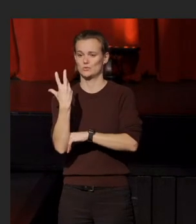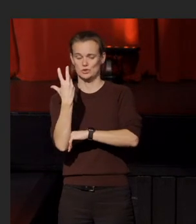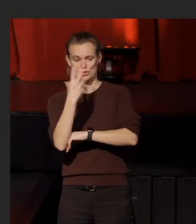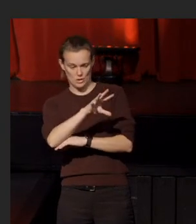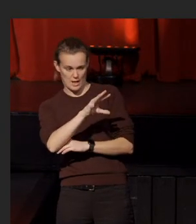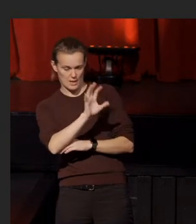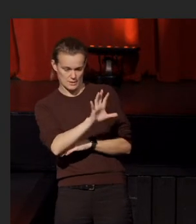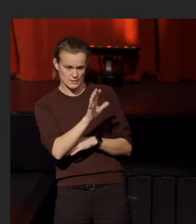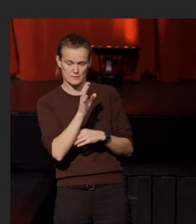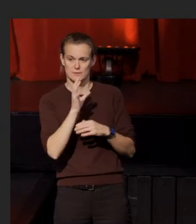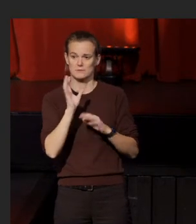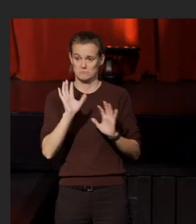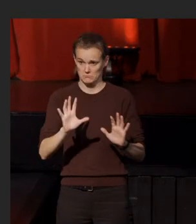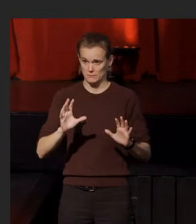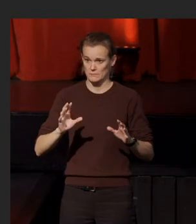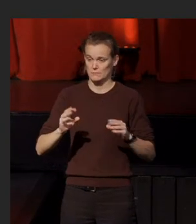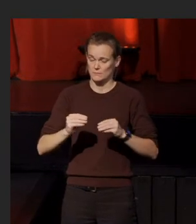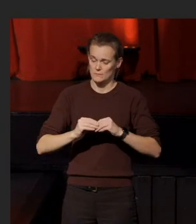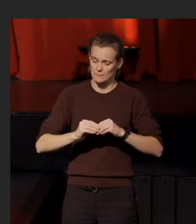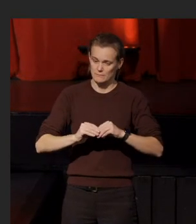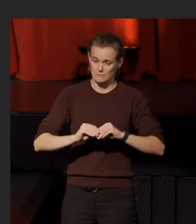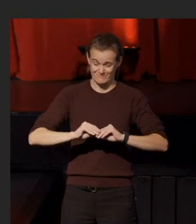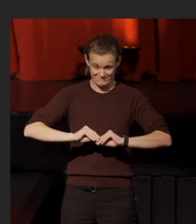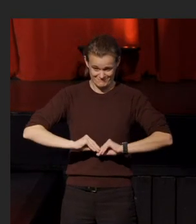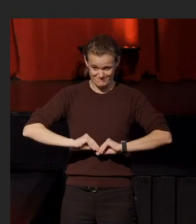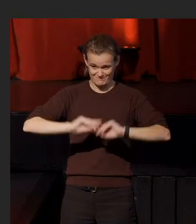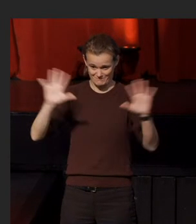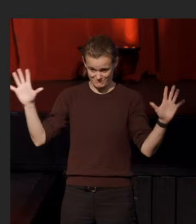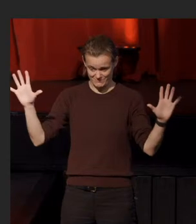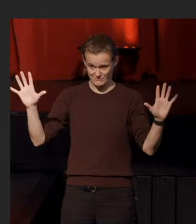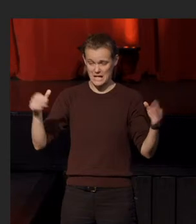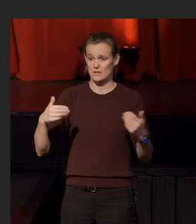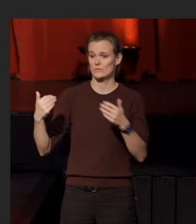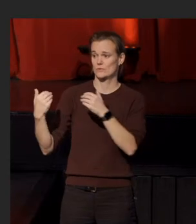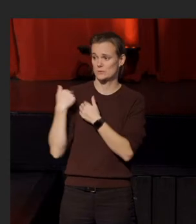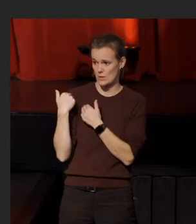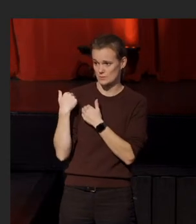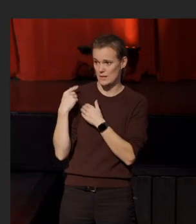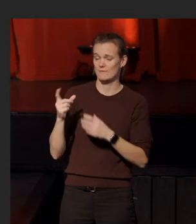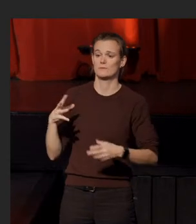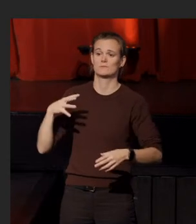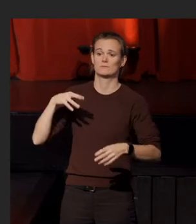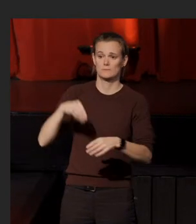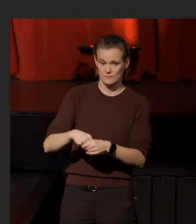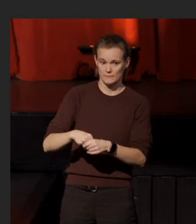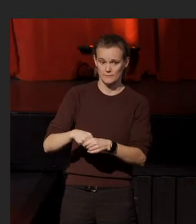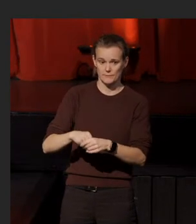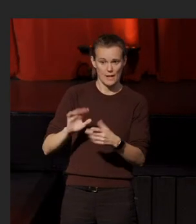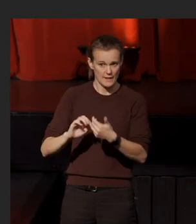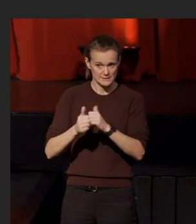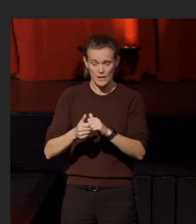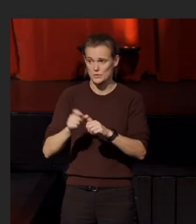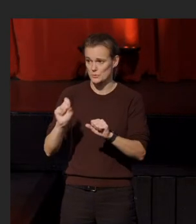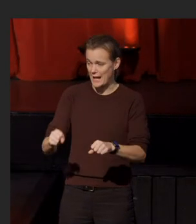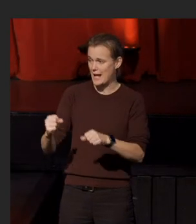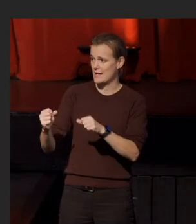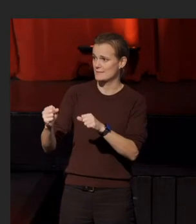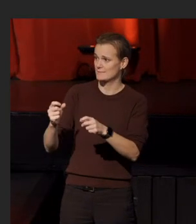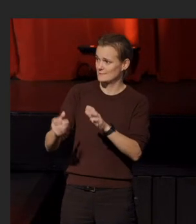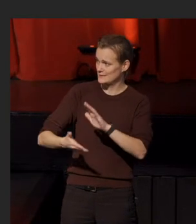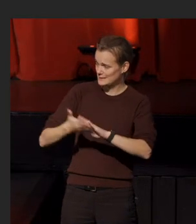make sure we create transparency and accountability within our systems, and that's how we maintain a strong democracy while